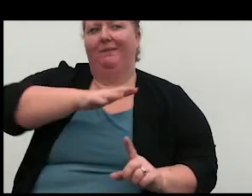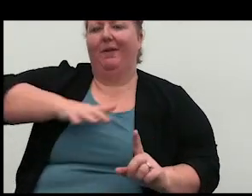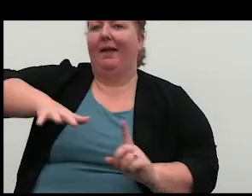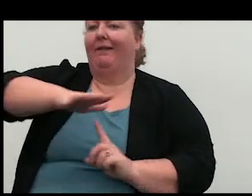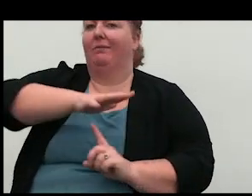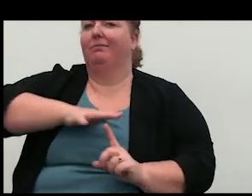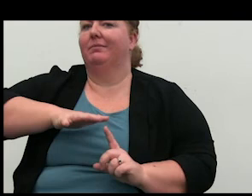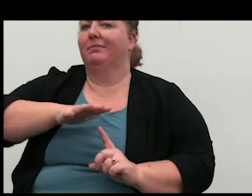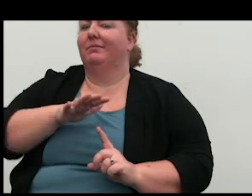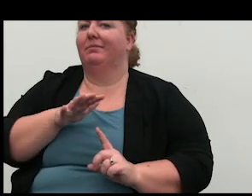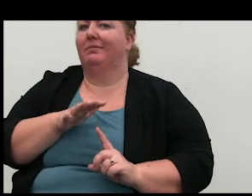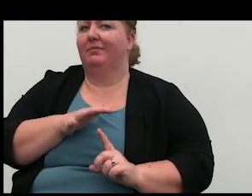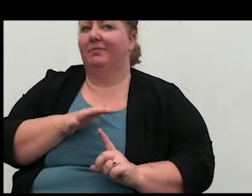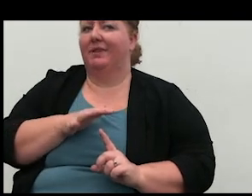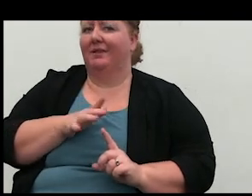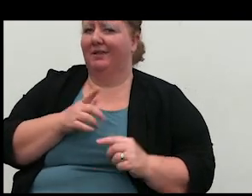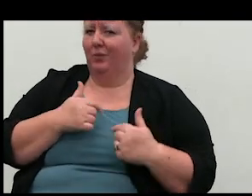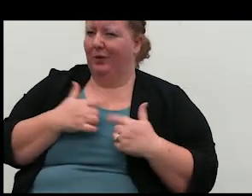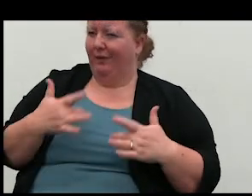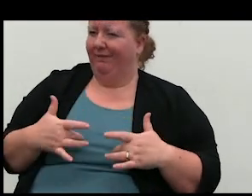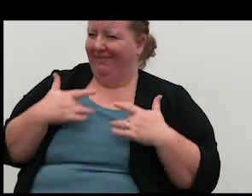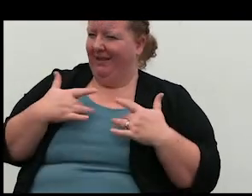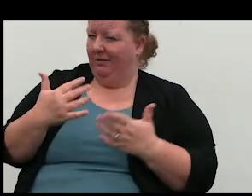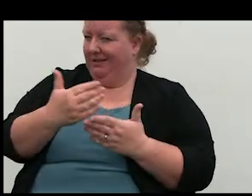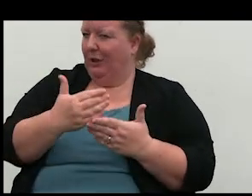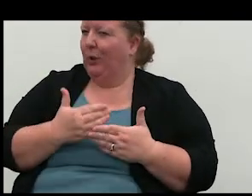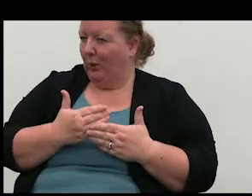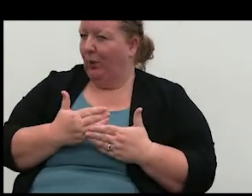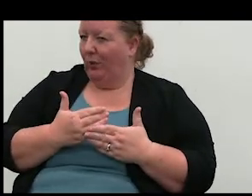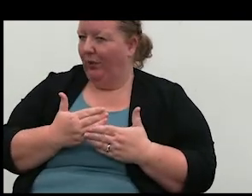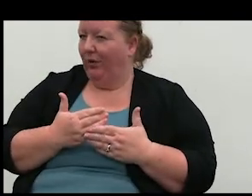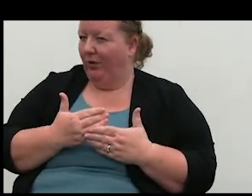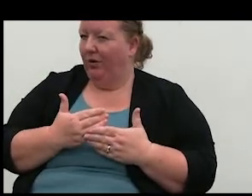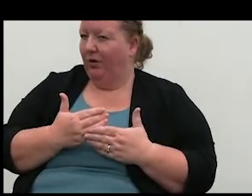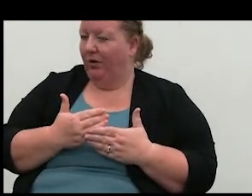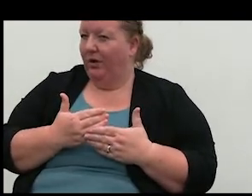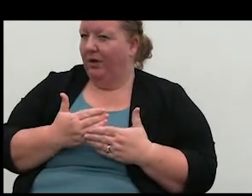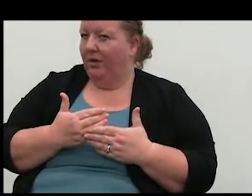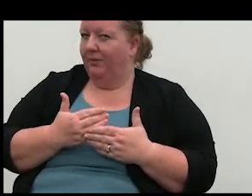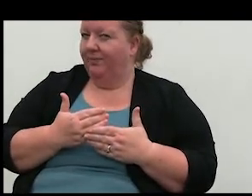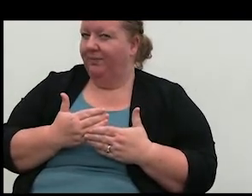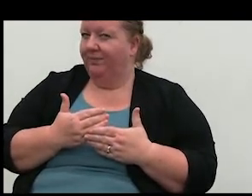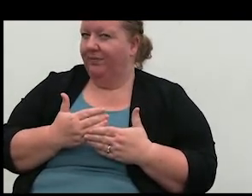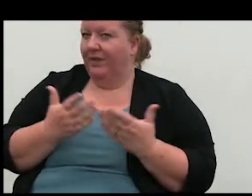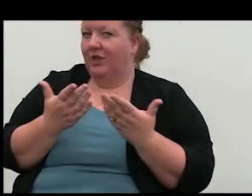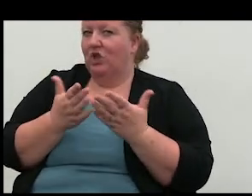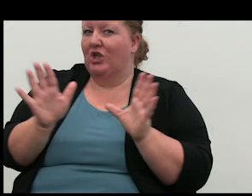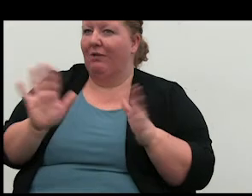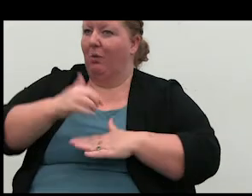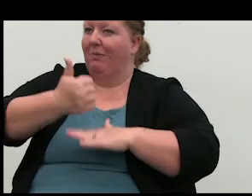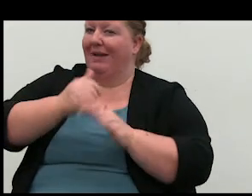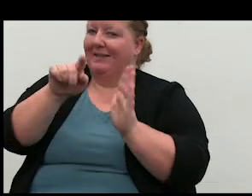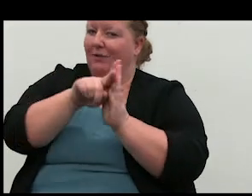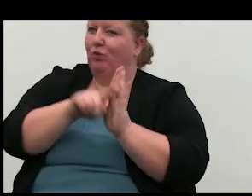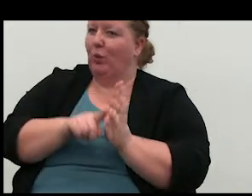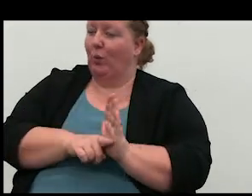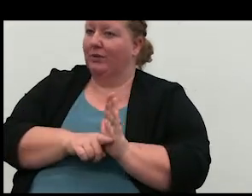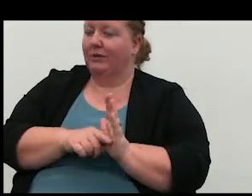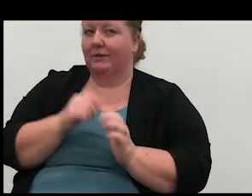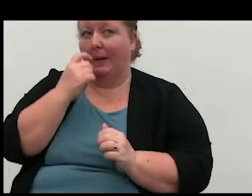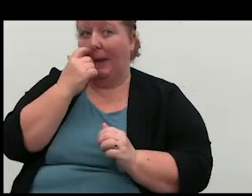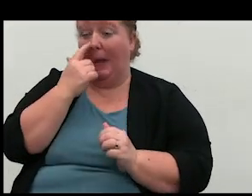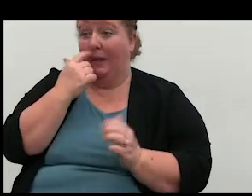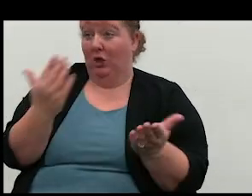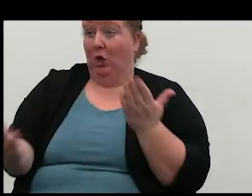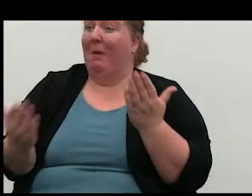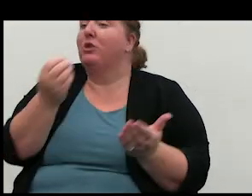where we should feel pretty secure about the general basic rules of things. I mean, to